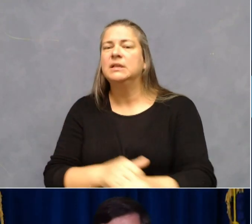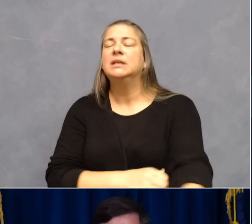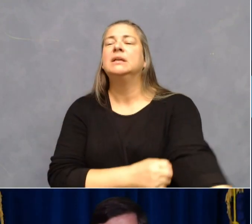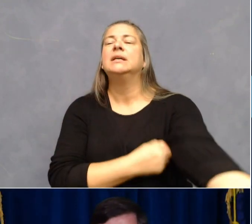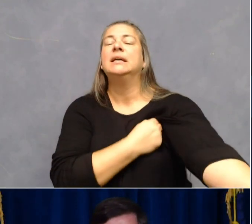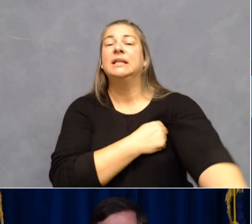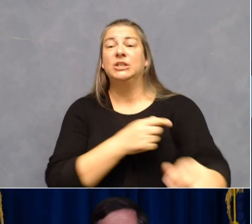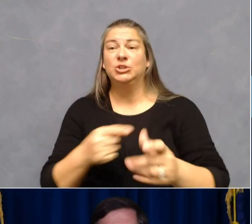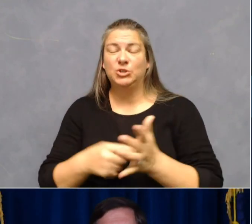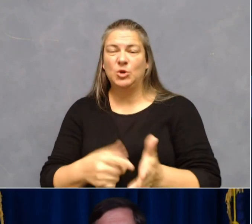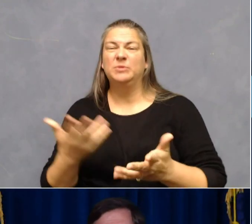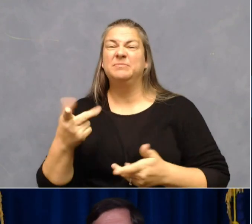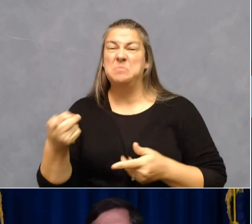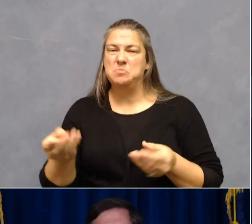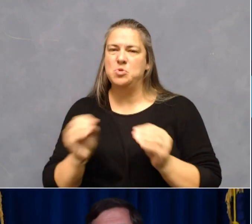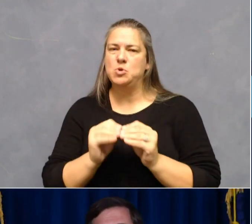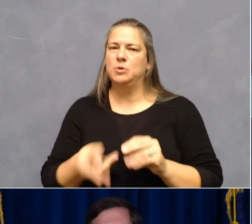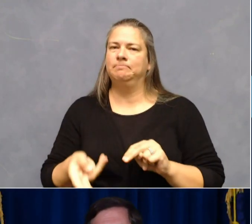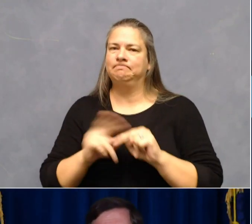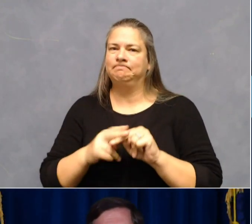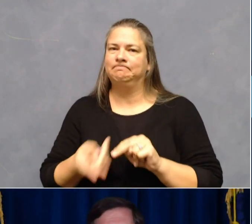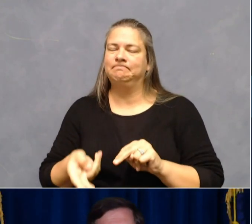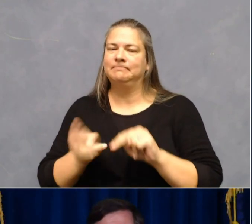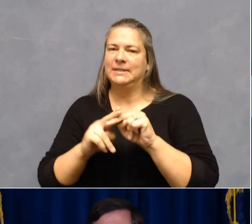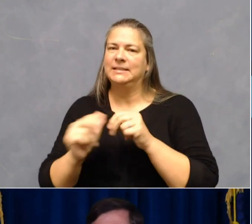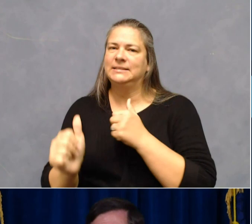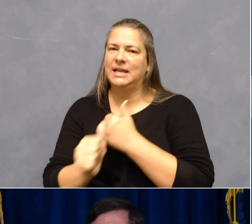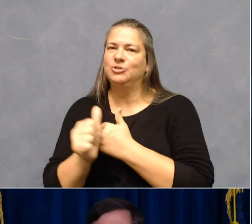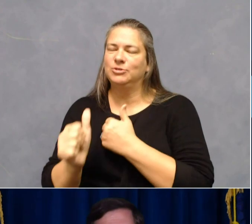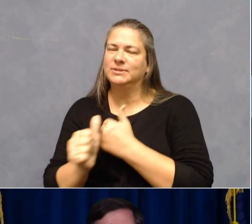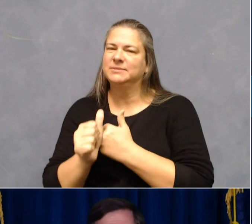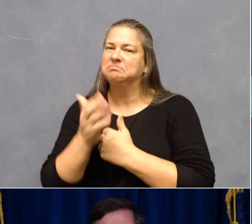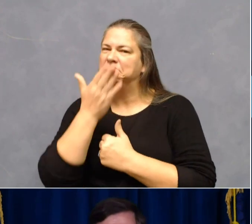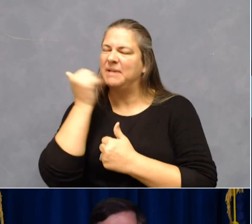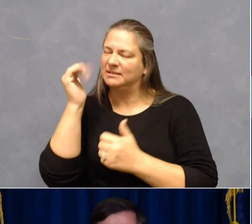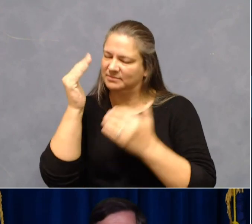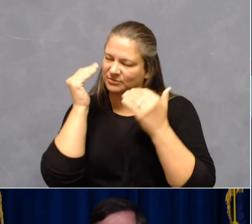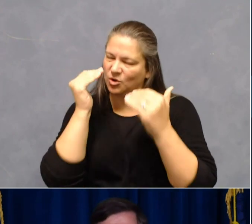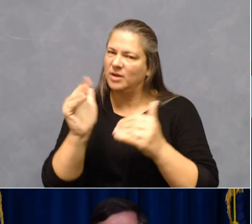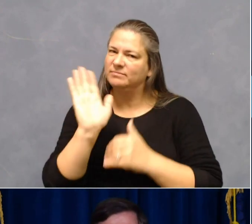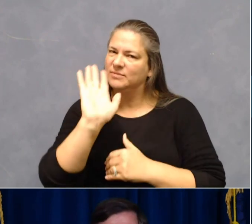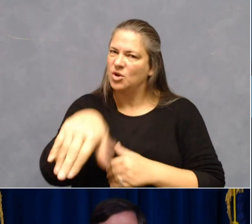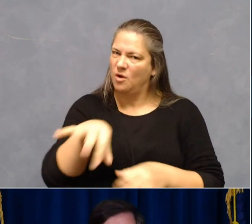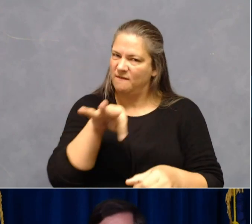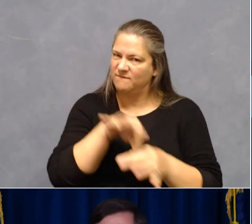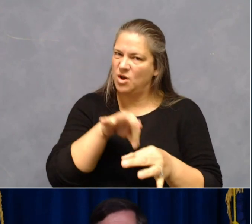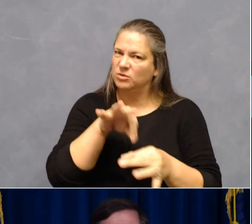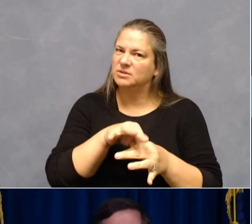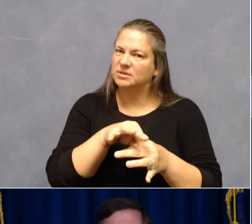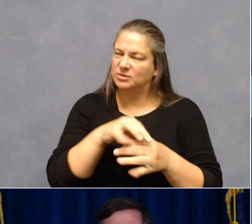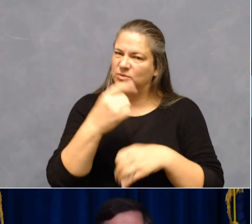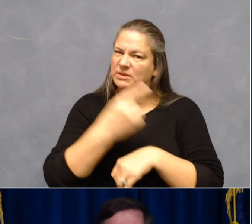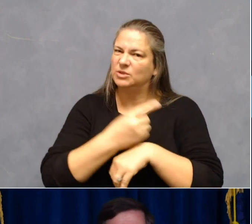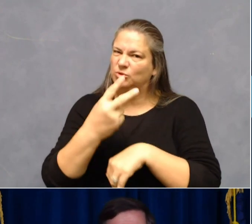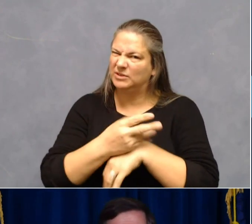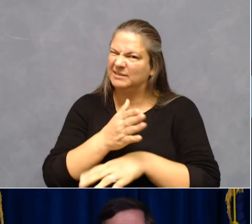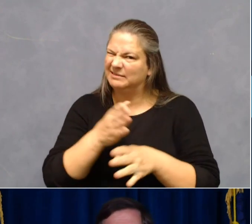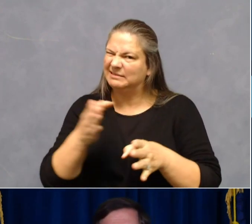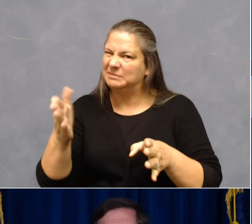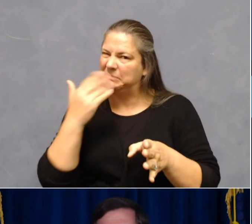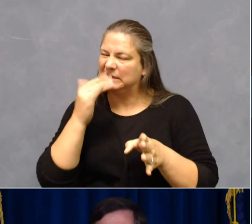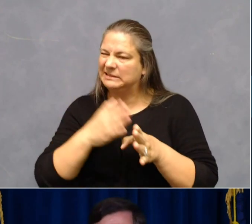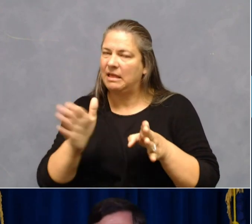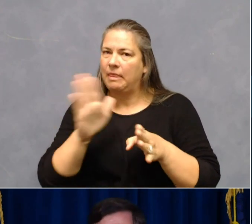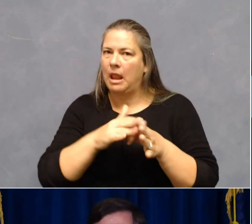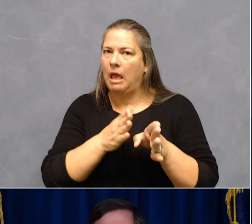not less dangerous. You are safer to go ahead and vote in the next couple days than probably what we'll be seeing